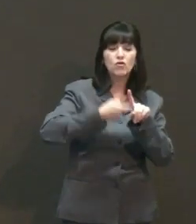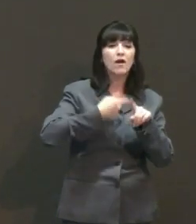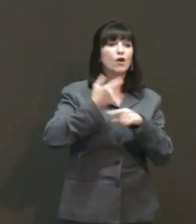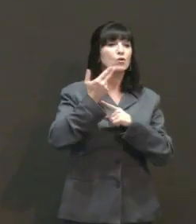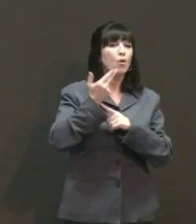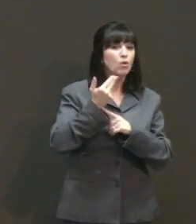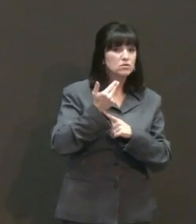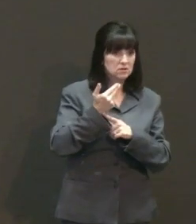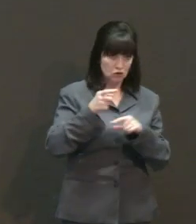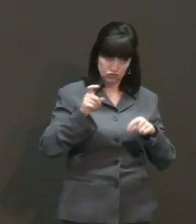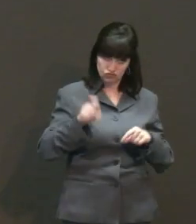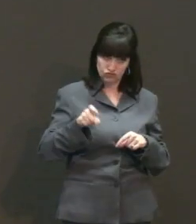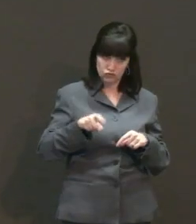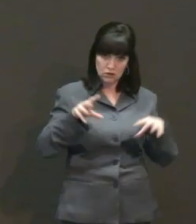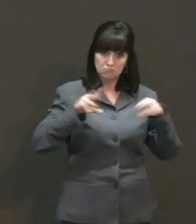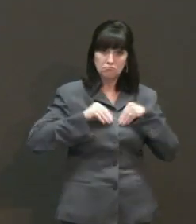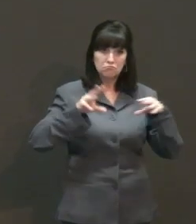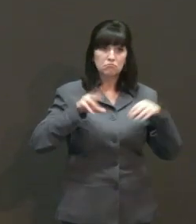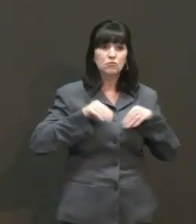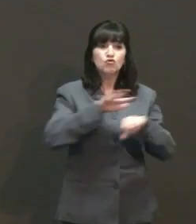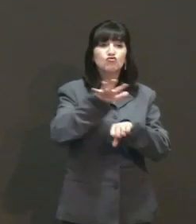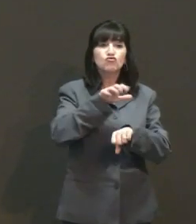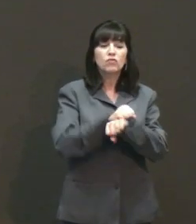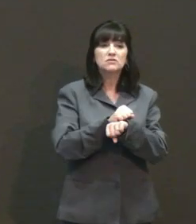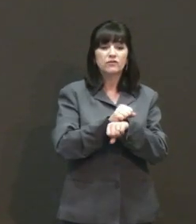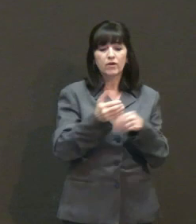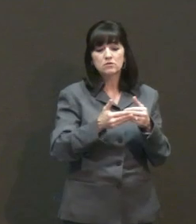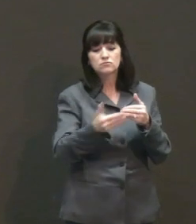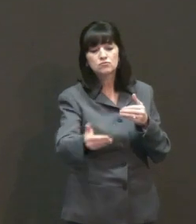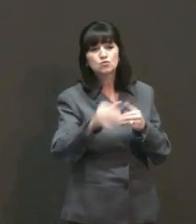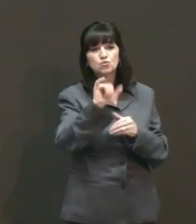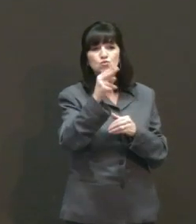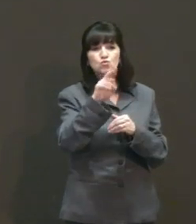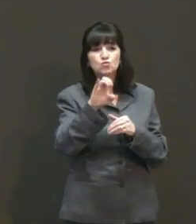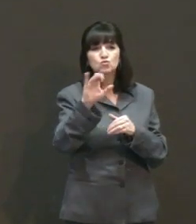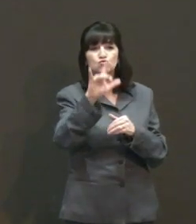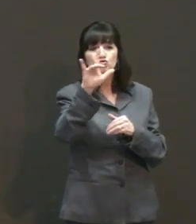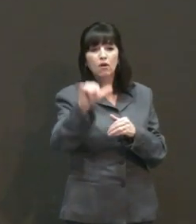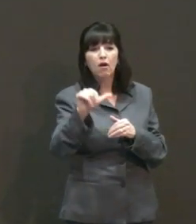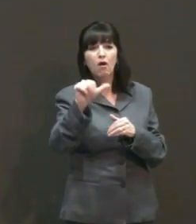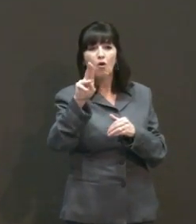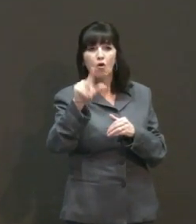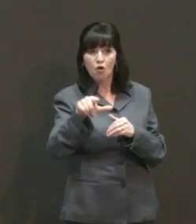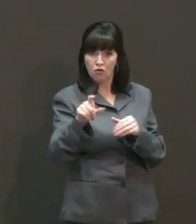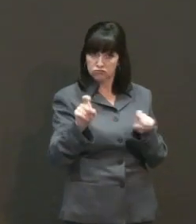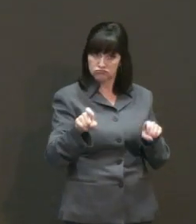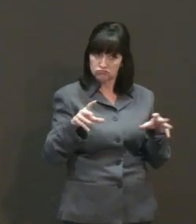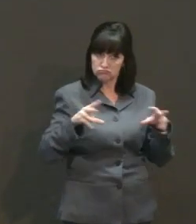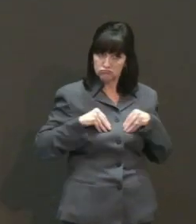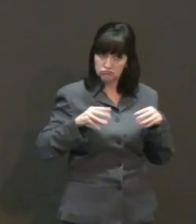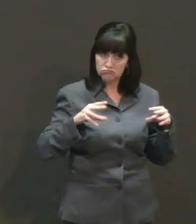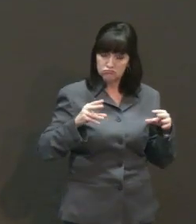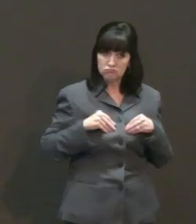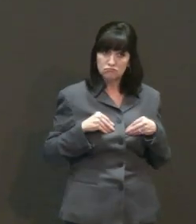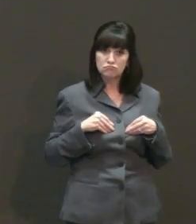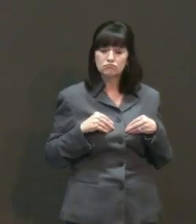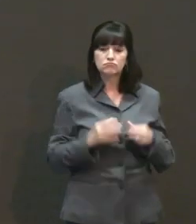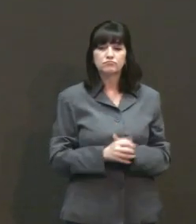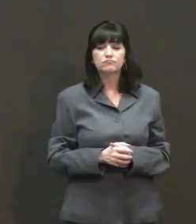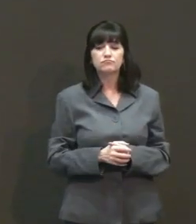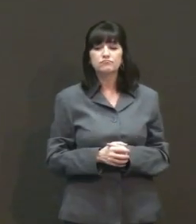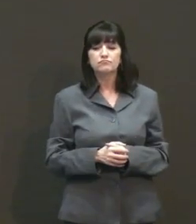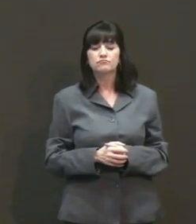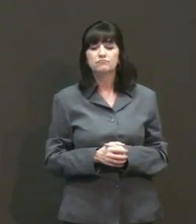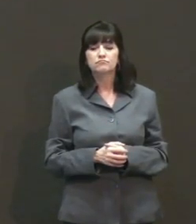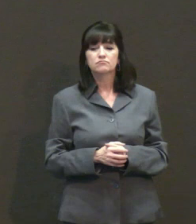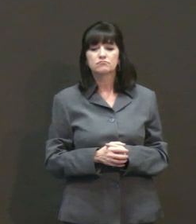Well, one thing that I've learned about this, and I'll ask AJ and Dr. Rattay to comment as well, is that